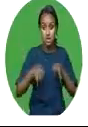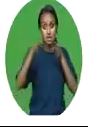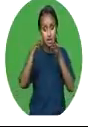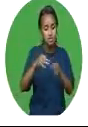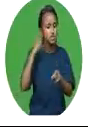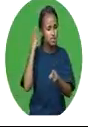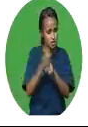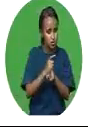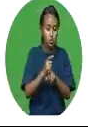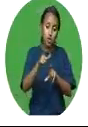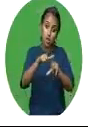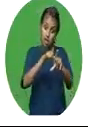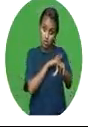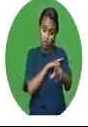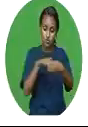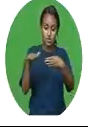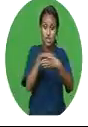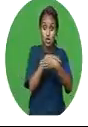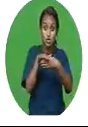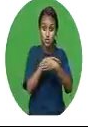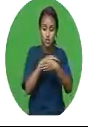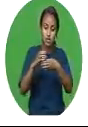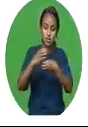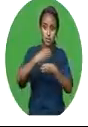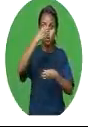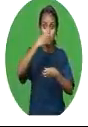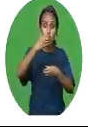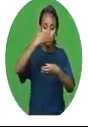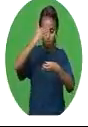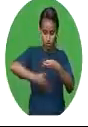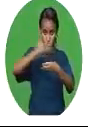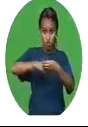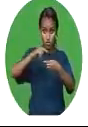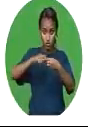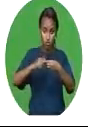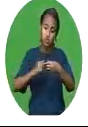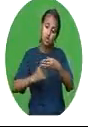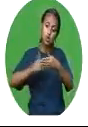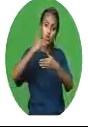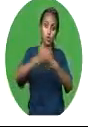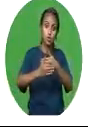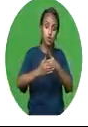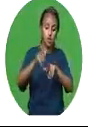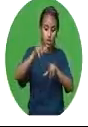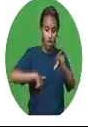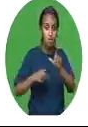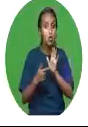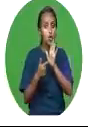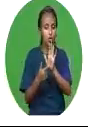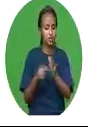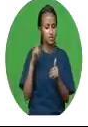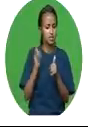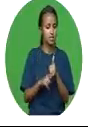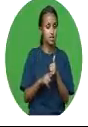Transfer the true length of the edge of the prism from the front view to the corresponding line, locating the